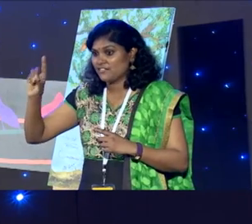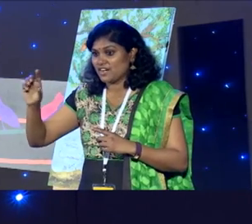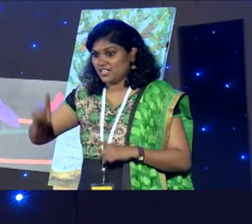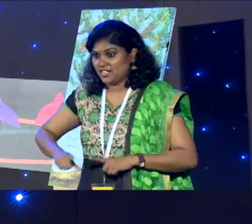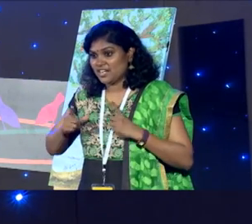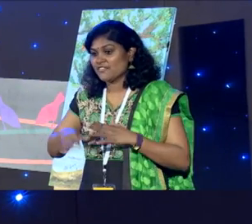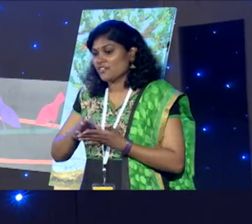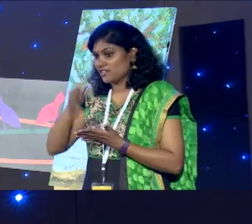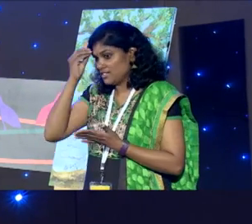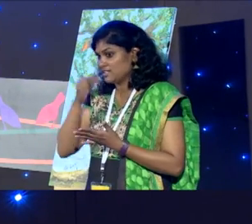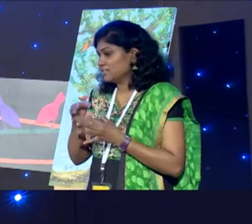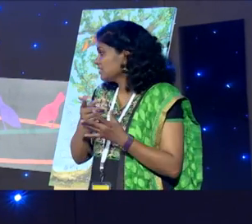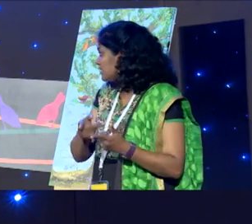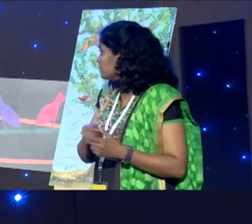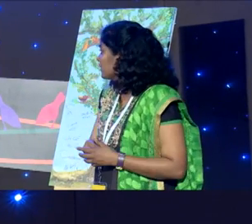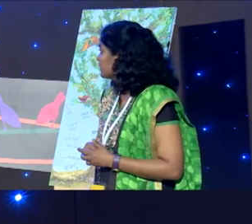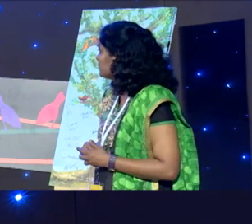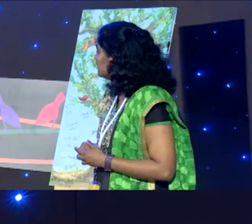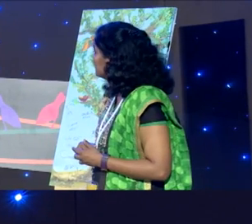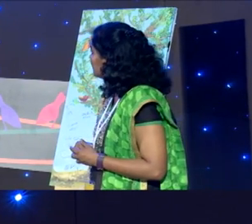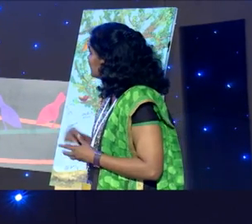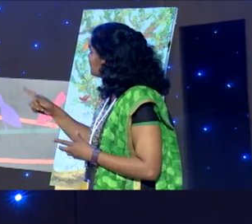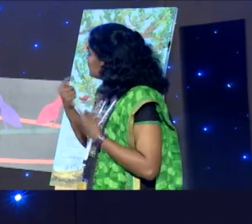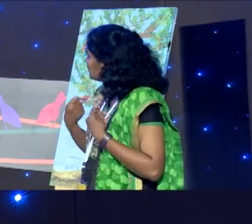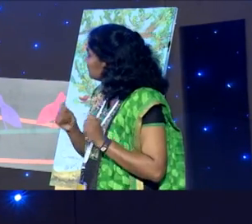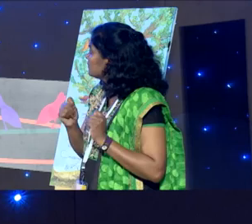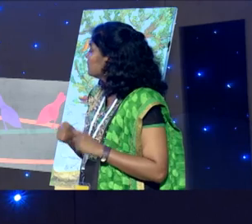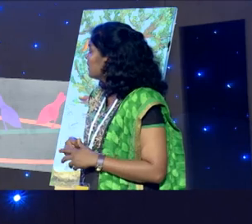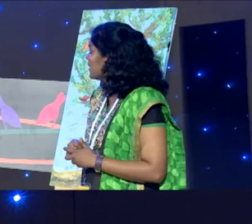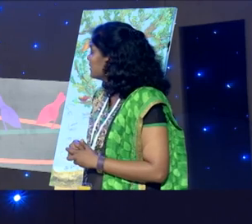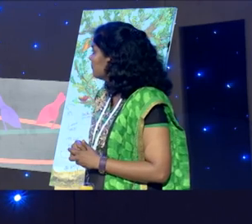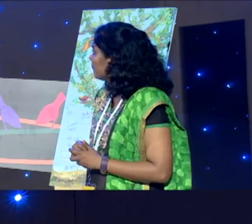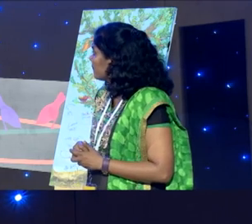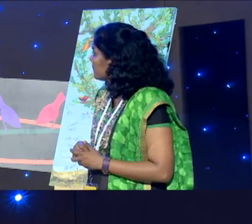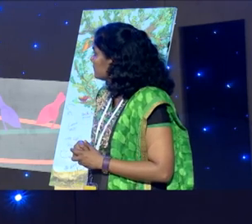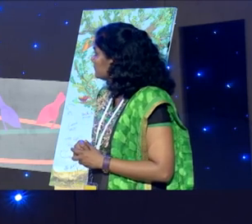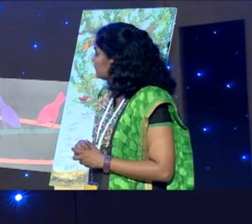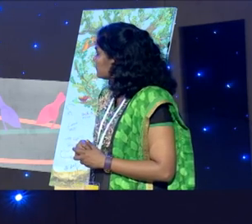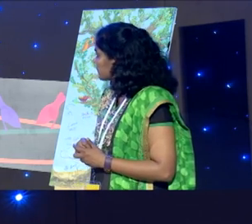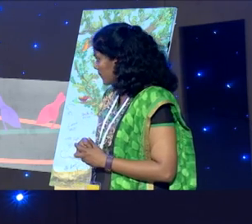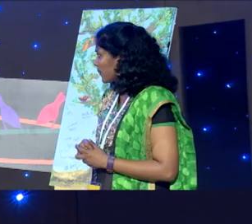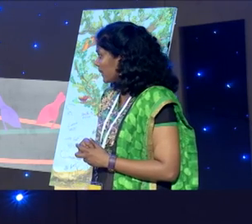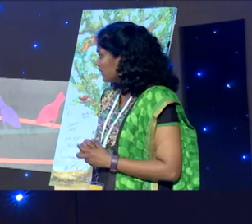learned in school, but we forgot along the way. So we try and create awareness about that.